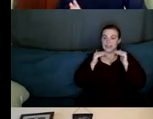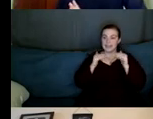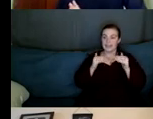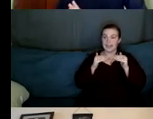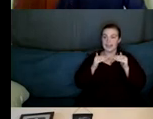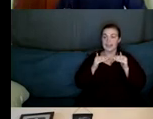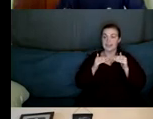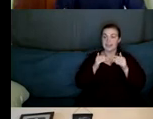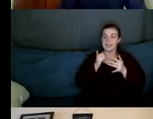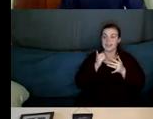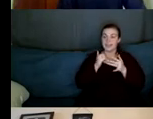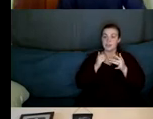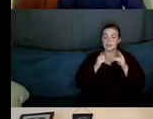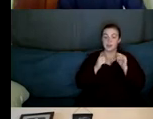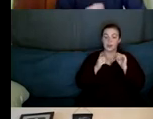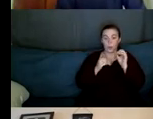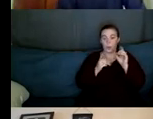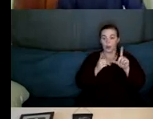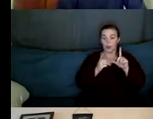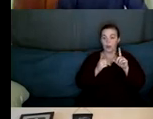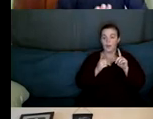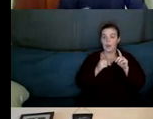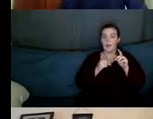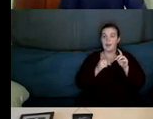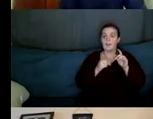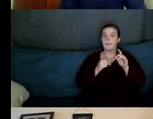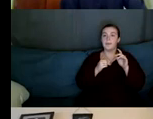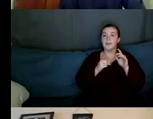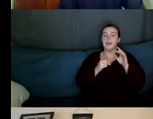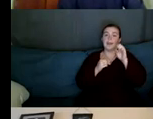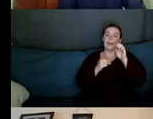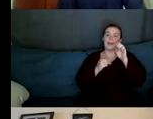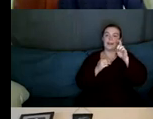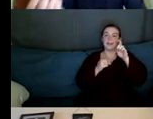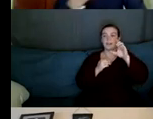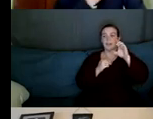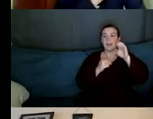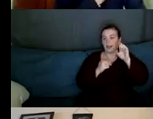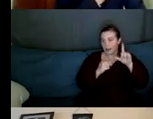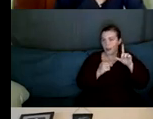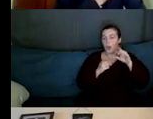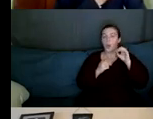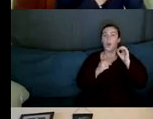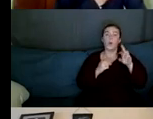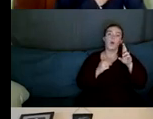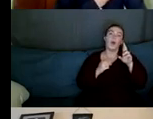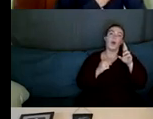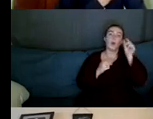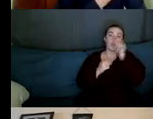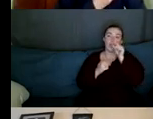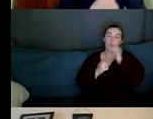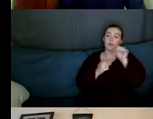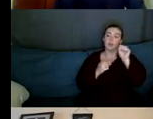tool is going to be either Microsoft Excel or Google Sheets. I have a very